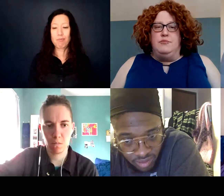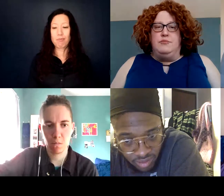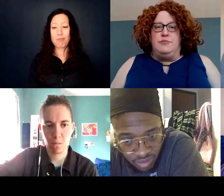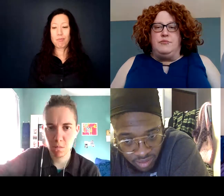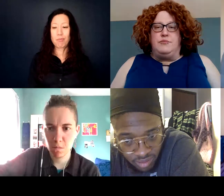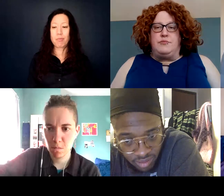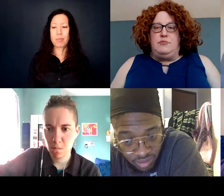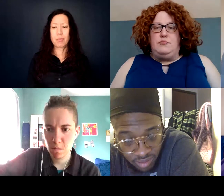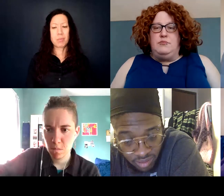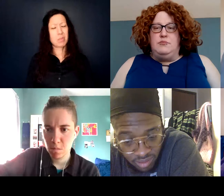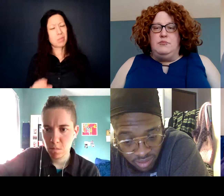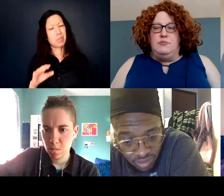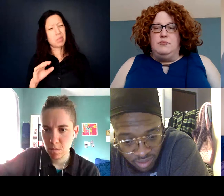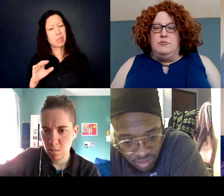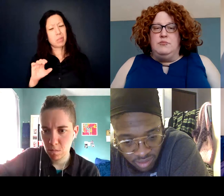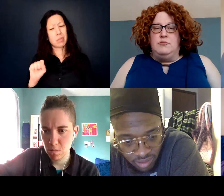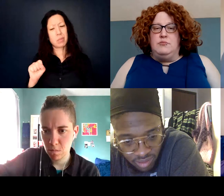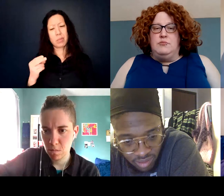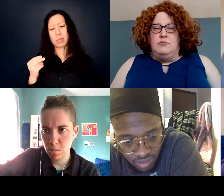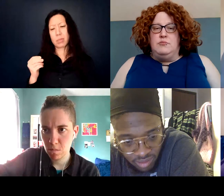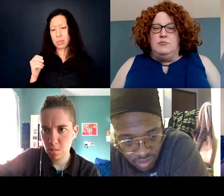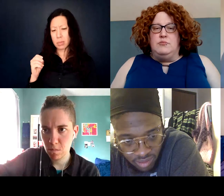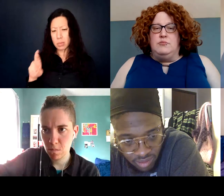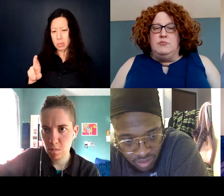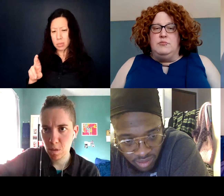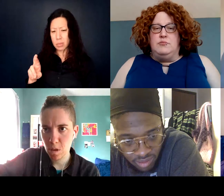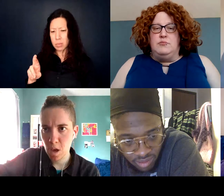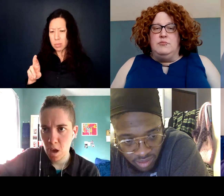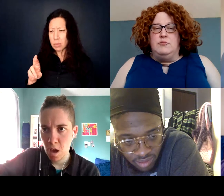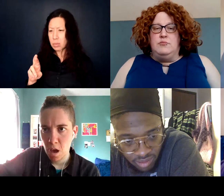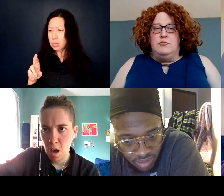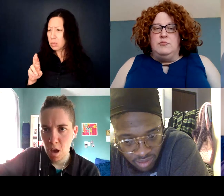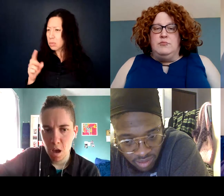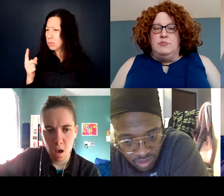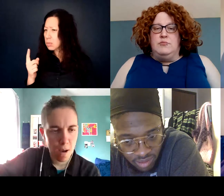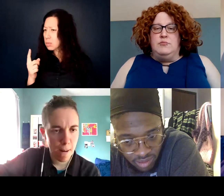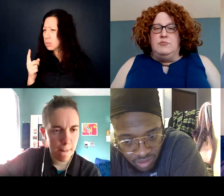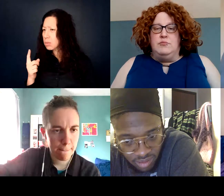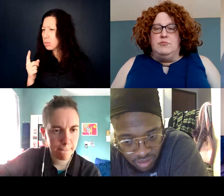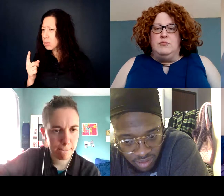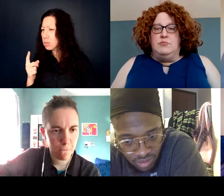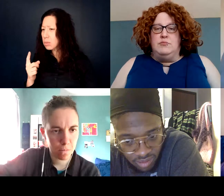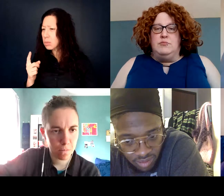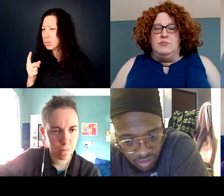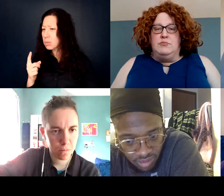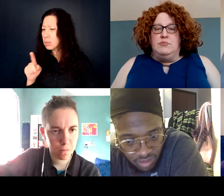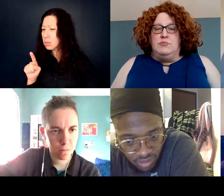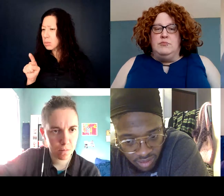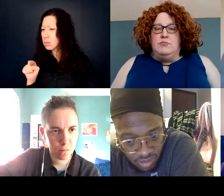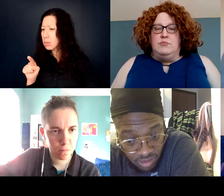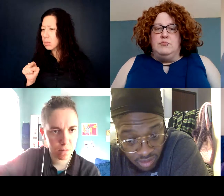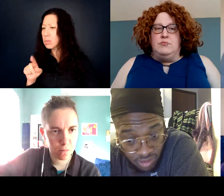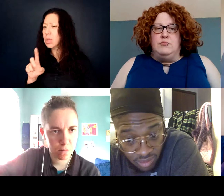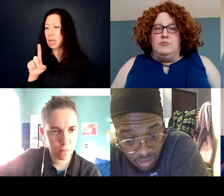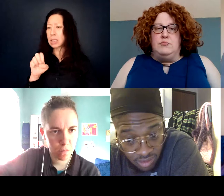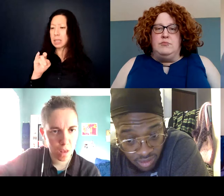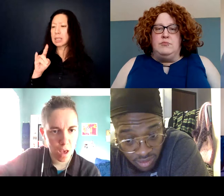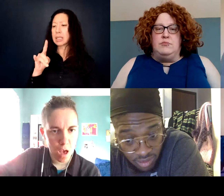Chuck, do you recall if we had talked further up on that? But I know that that was definitely expressed as a preference.